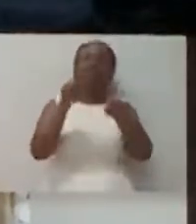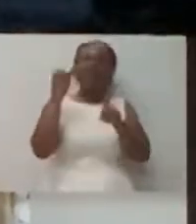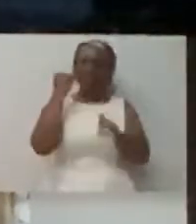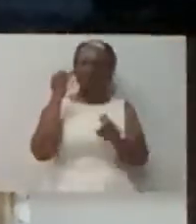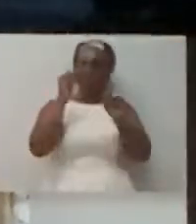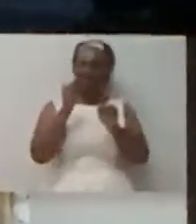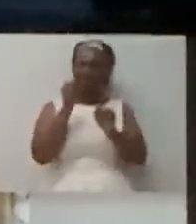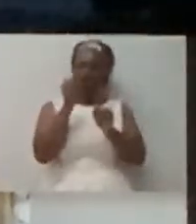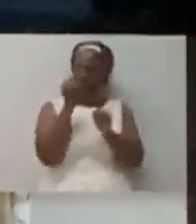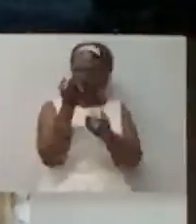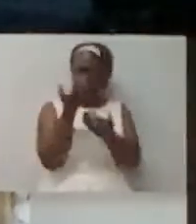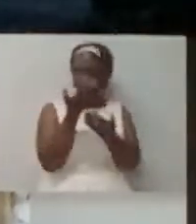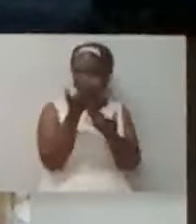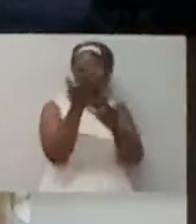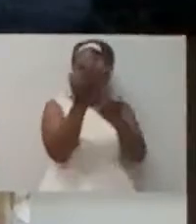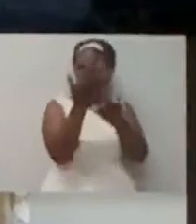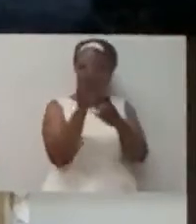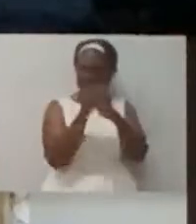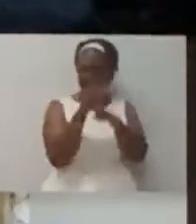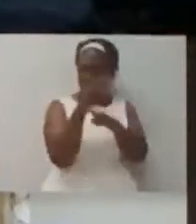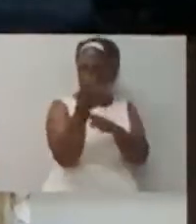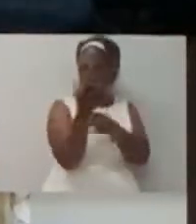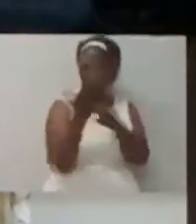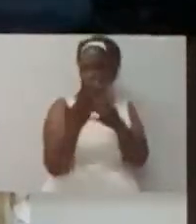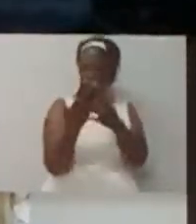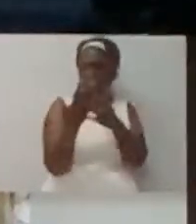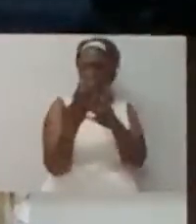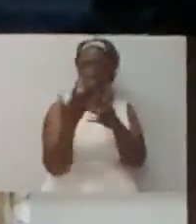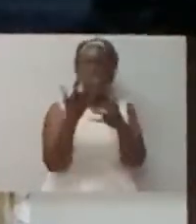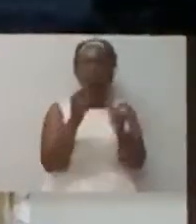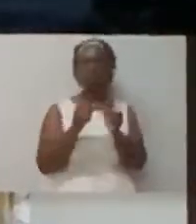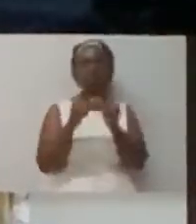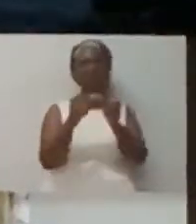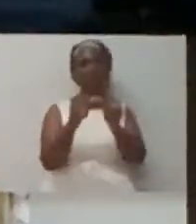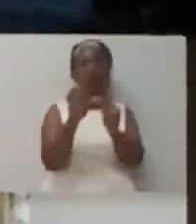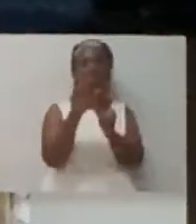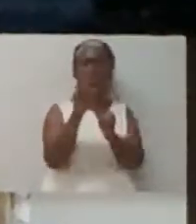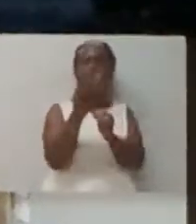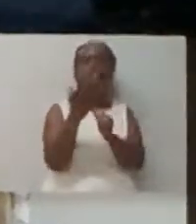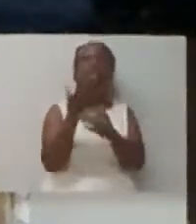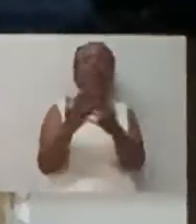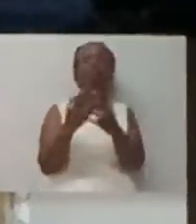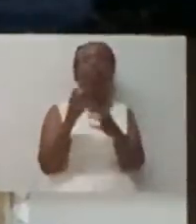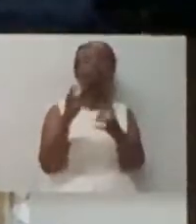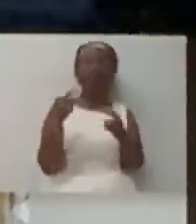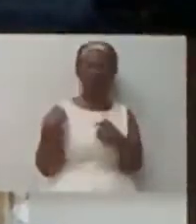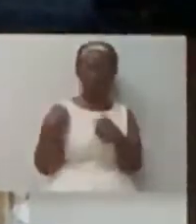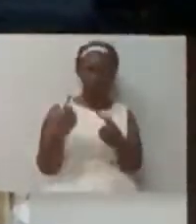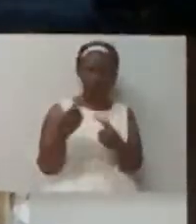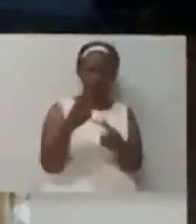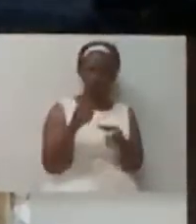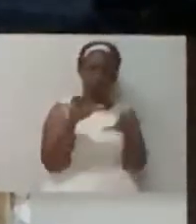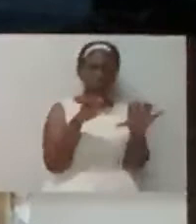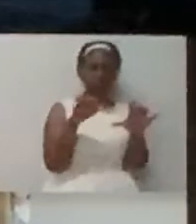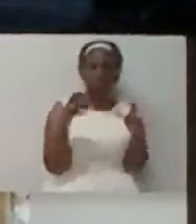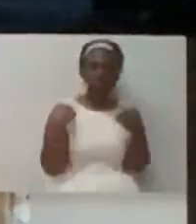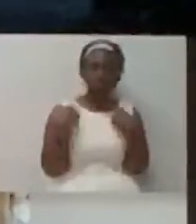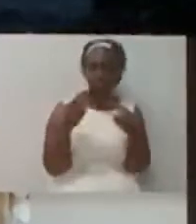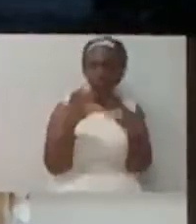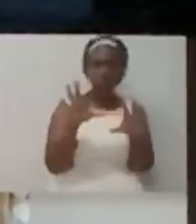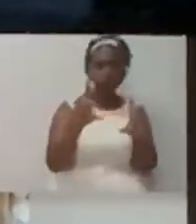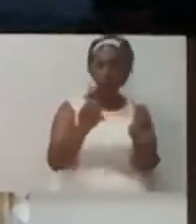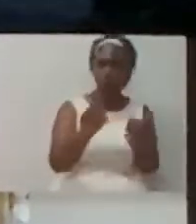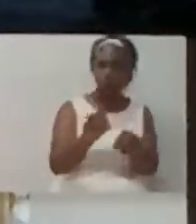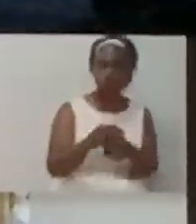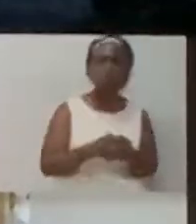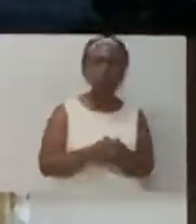If I could offer you one piece of advice before you cross the stage, it would be to keep doing as individuals that which you as a group have